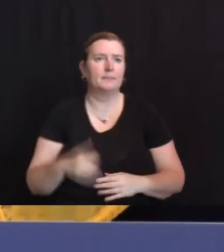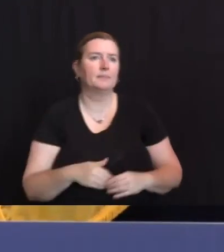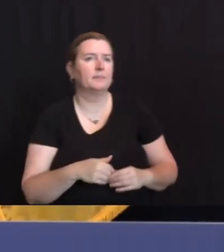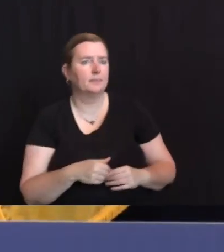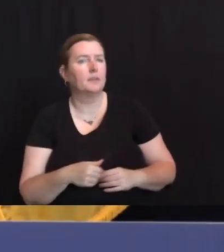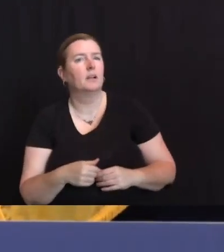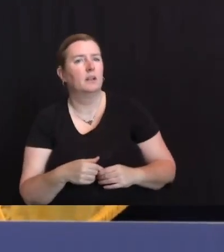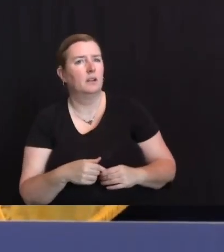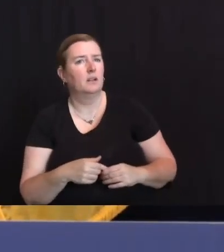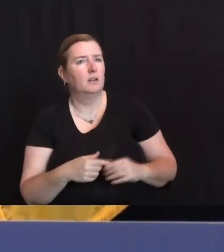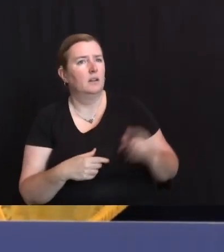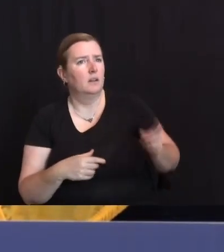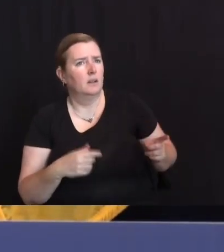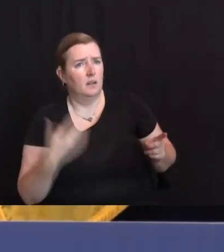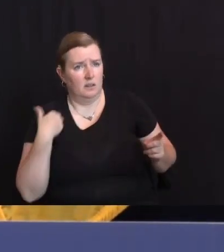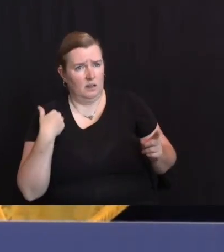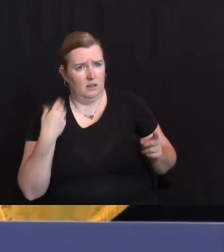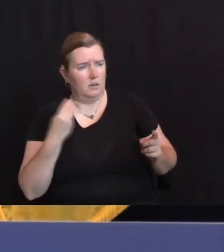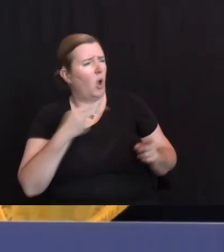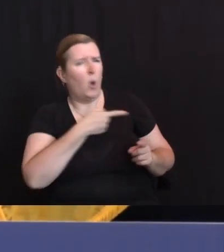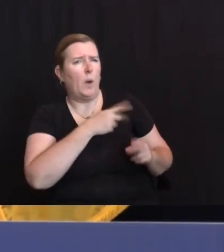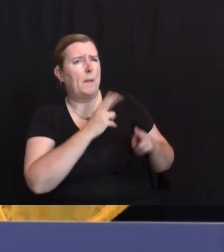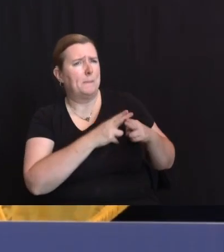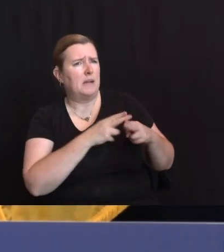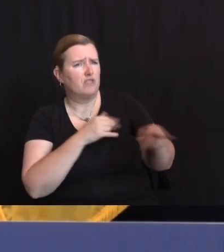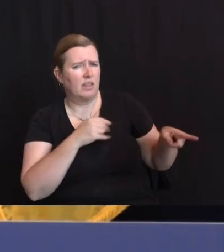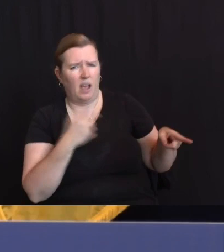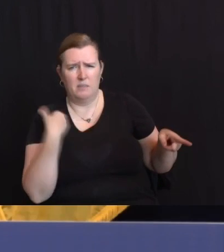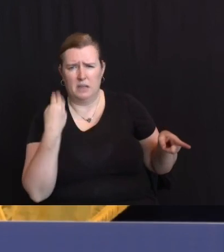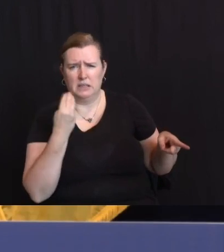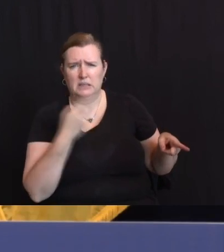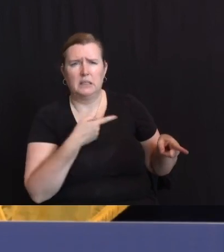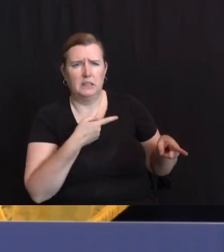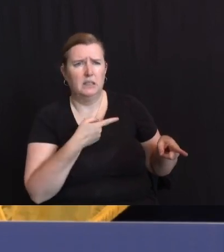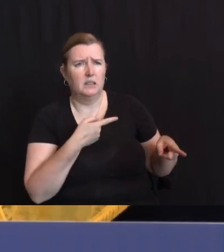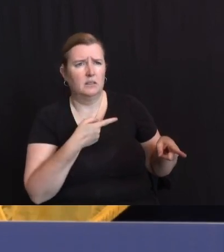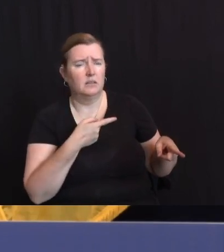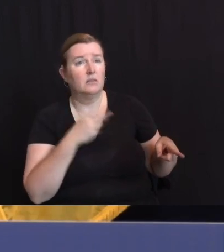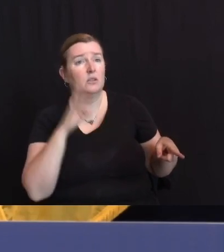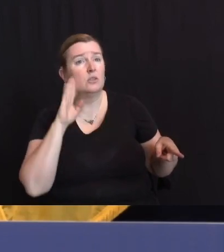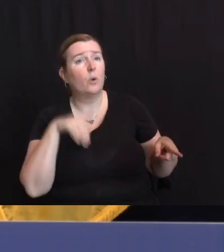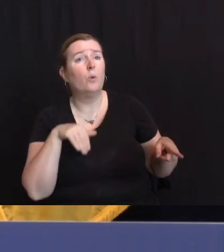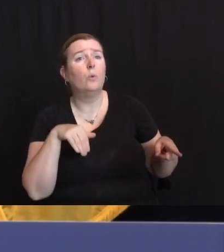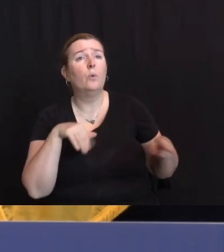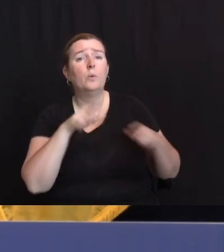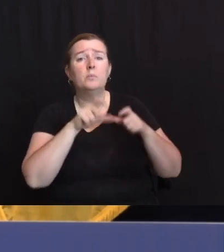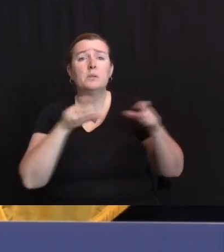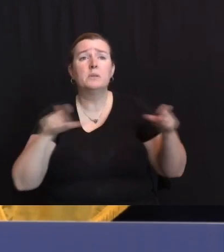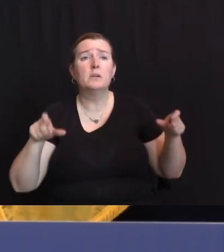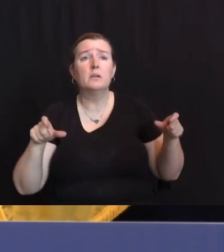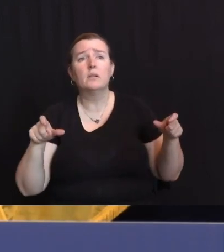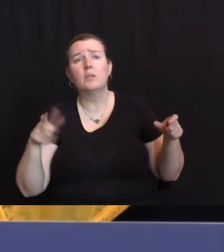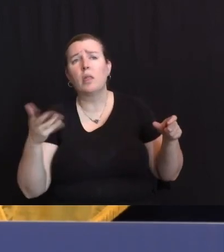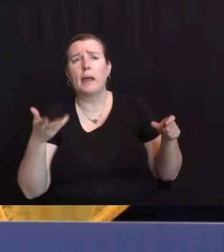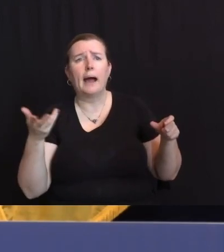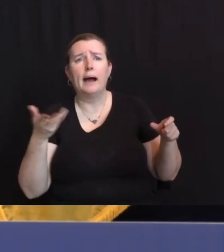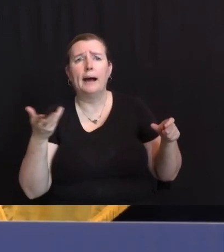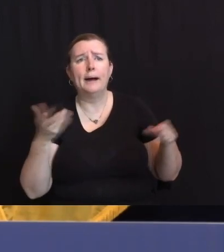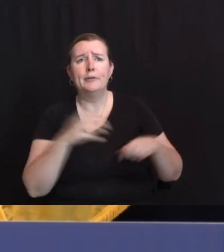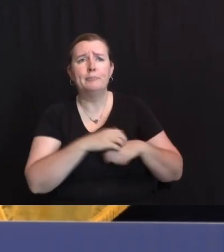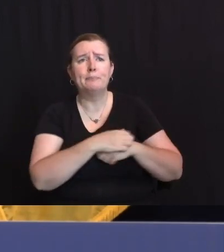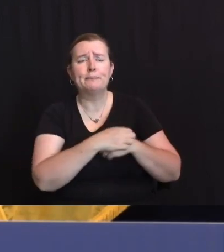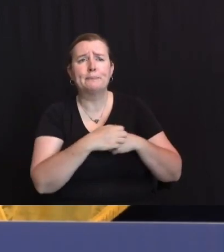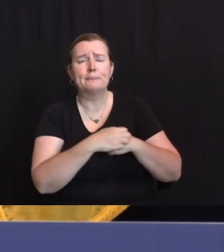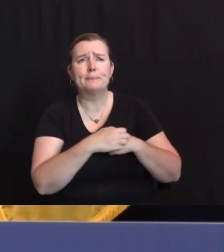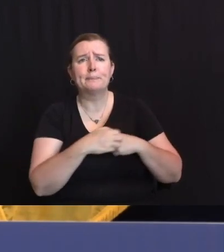and you alluded to, it could be folks who are at the front line, at the point of attack, as task